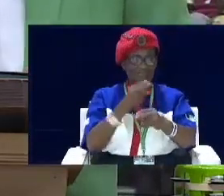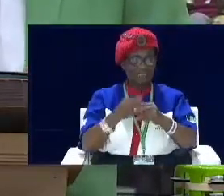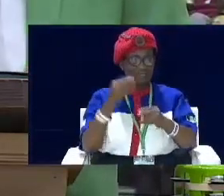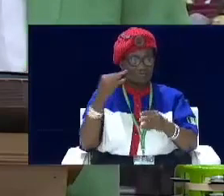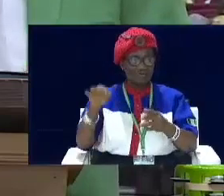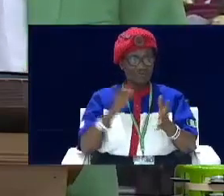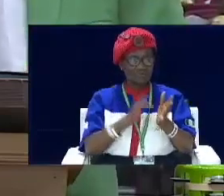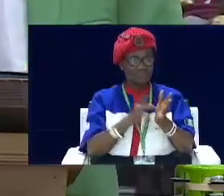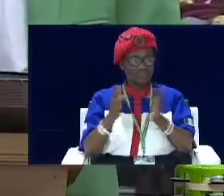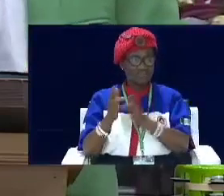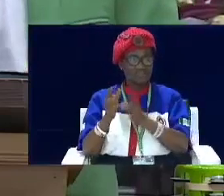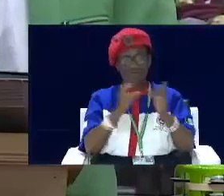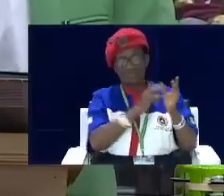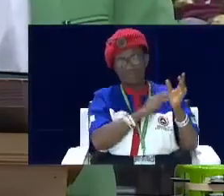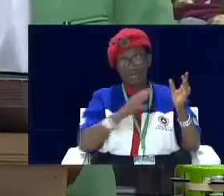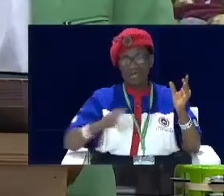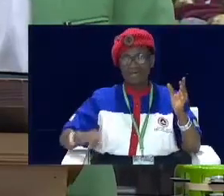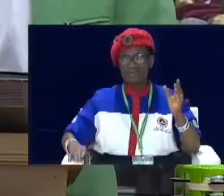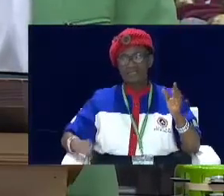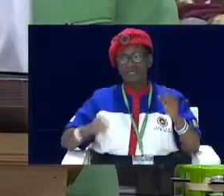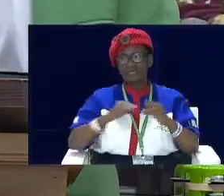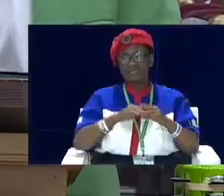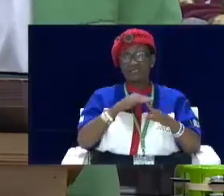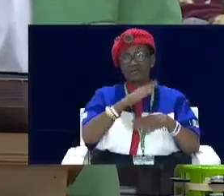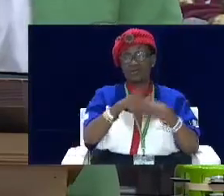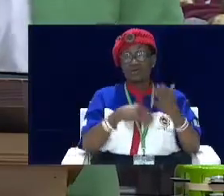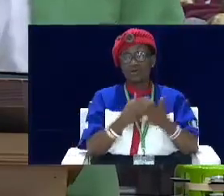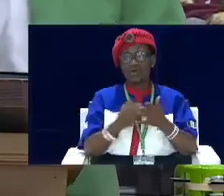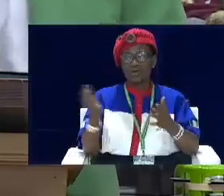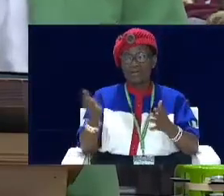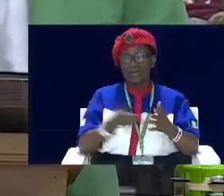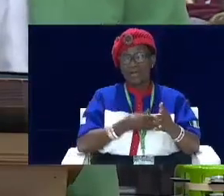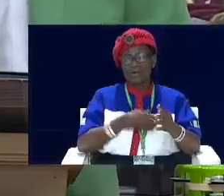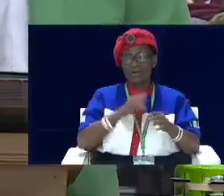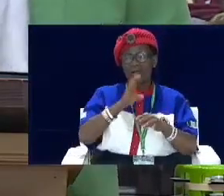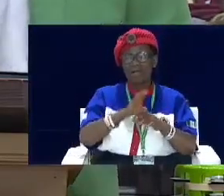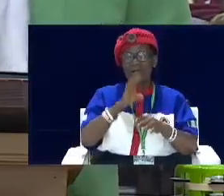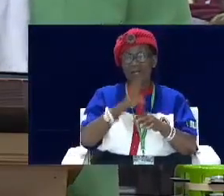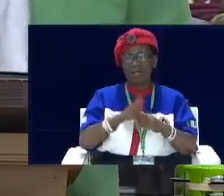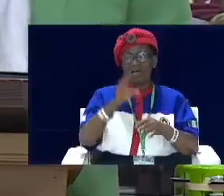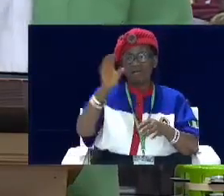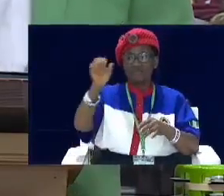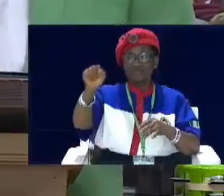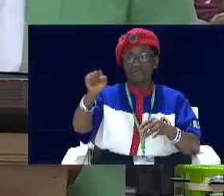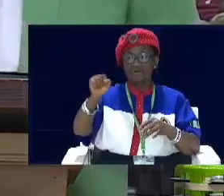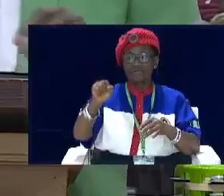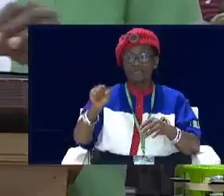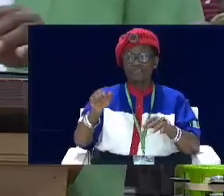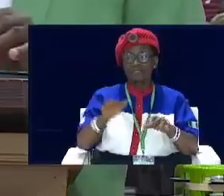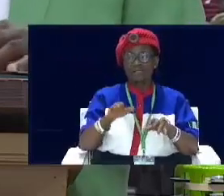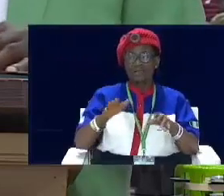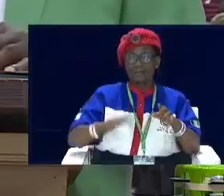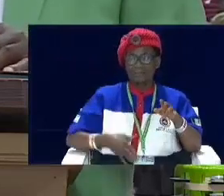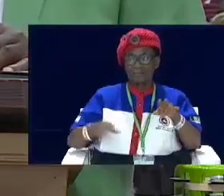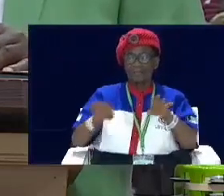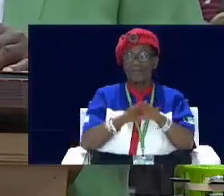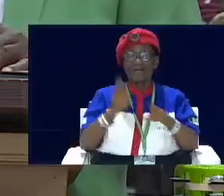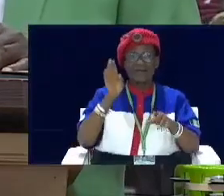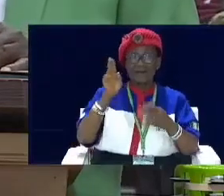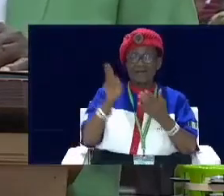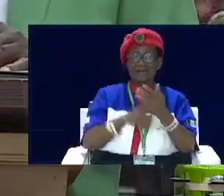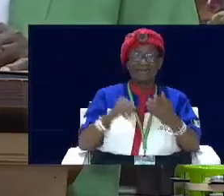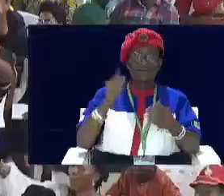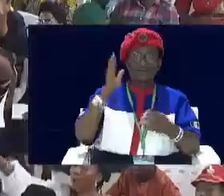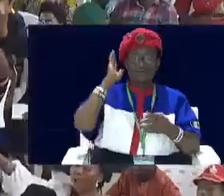Kristì tó ju gbogbo orúkọ lọ. In all our churches. Nínú gbogbo àwọn ìjọ wa. Barrenness is going to be totally forgotten.